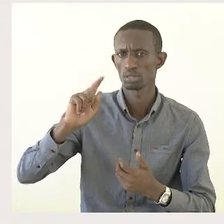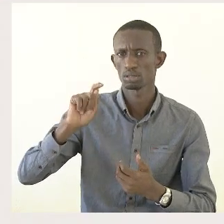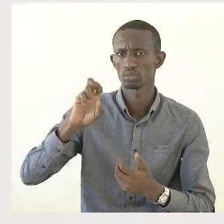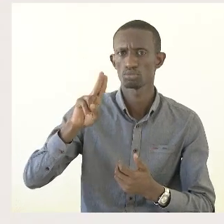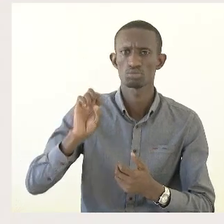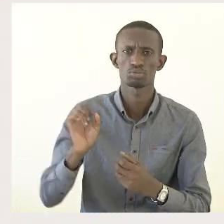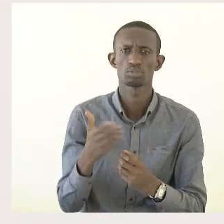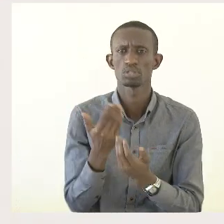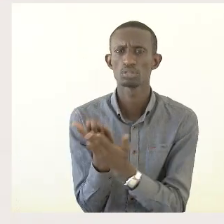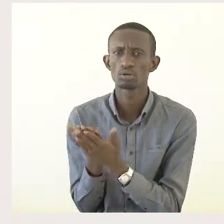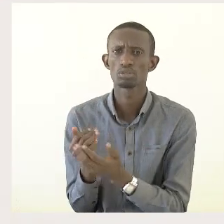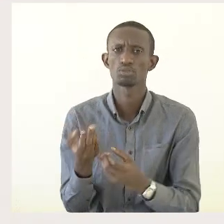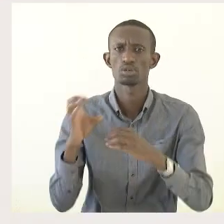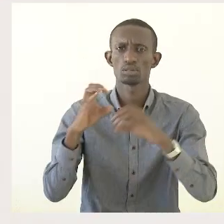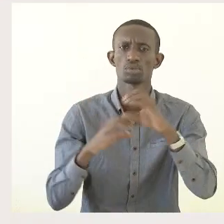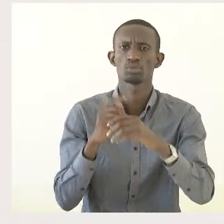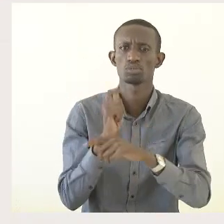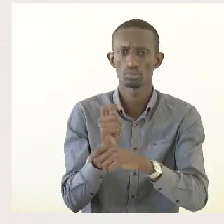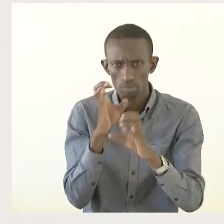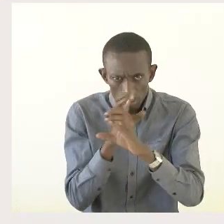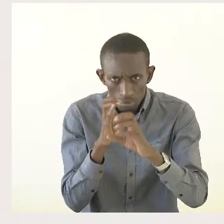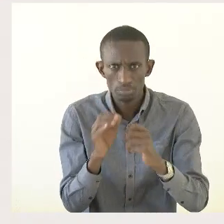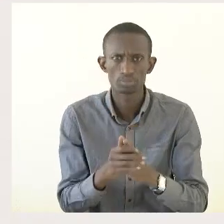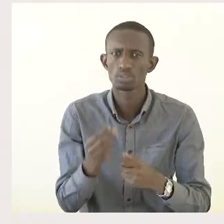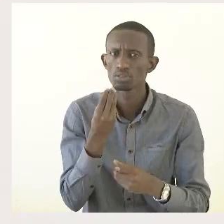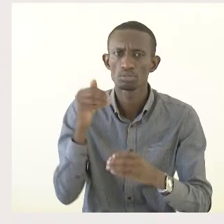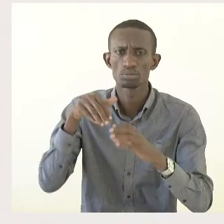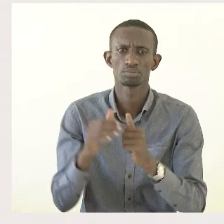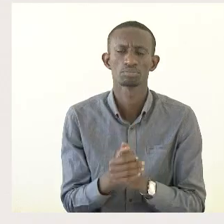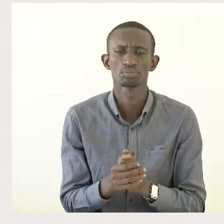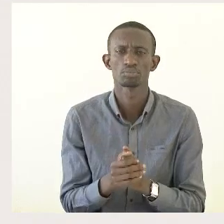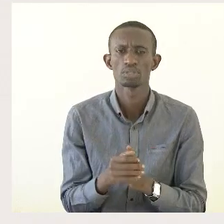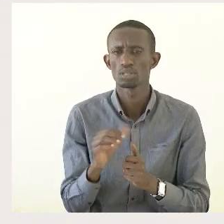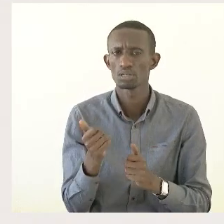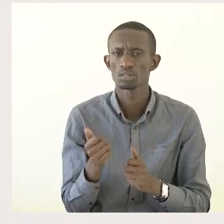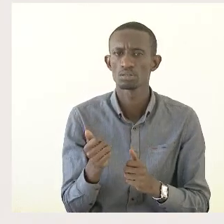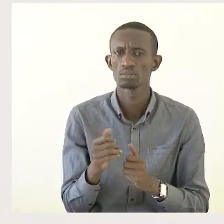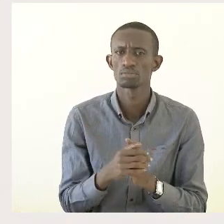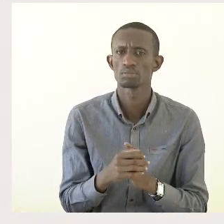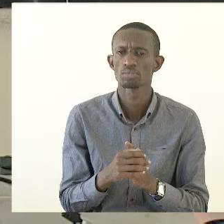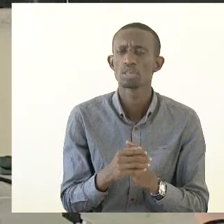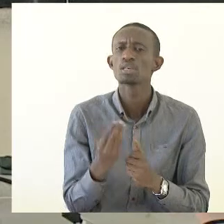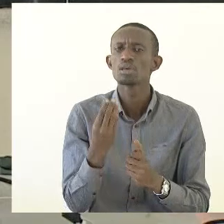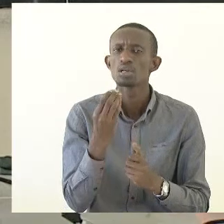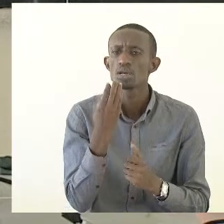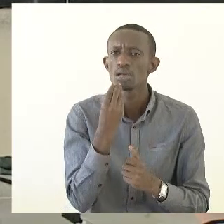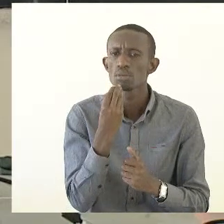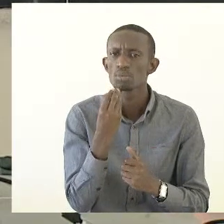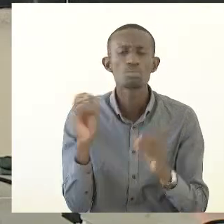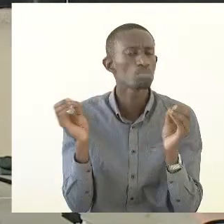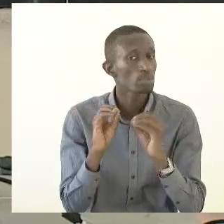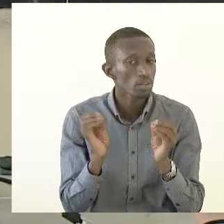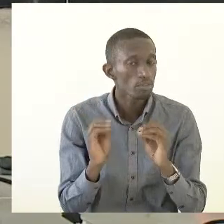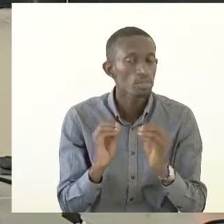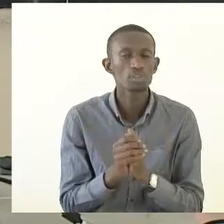non-reducing sugars. Non-reducing sugars. Non-reducing sugars, examples are sucrose. We